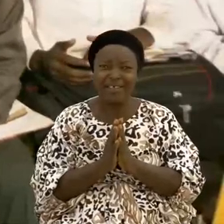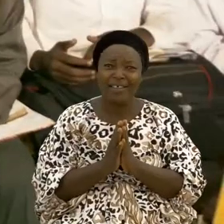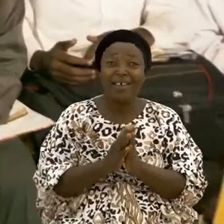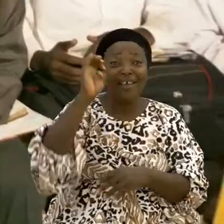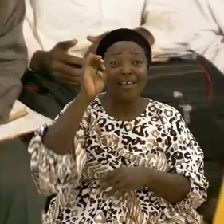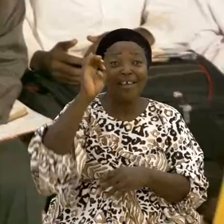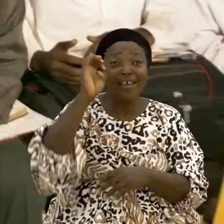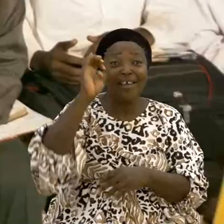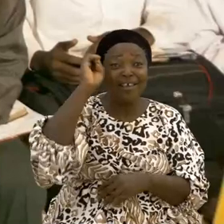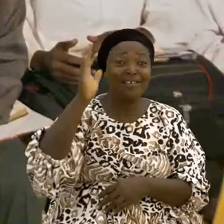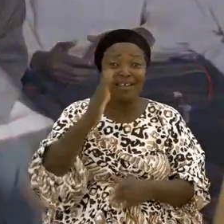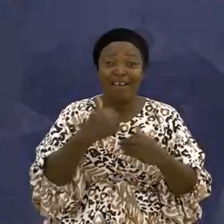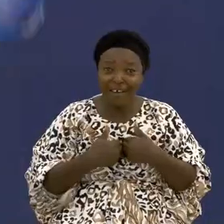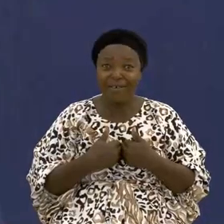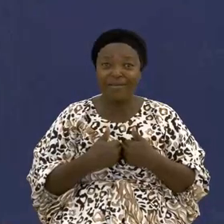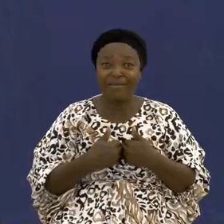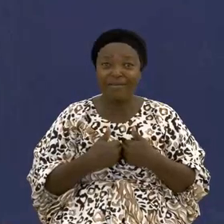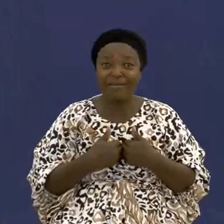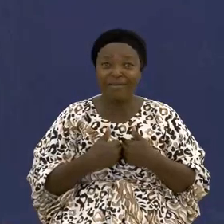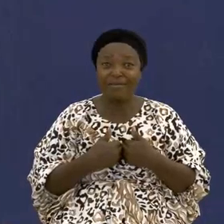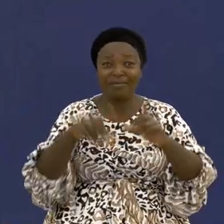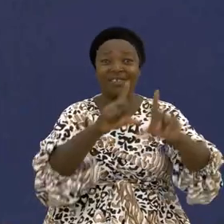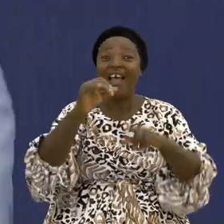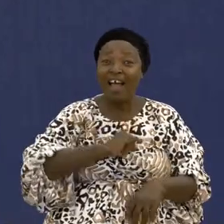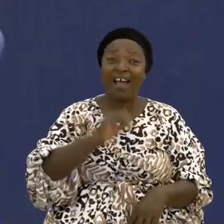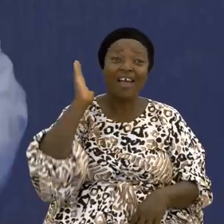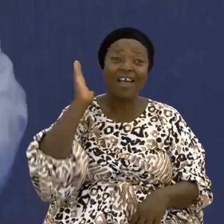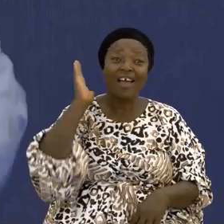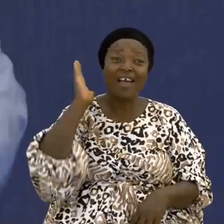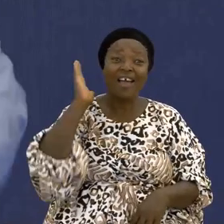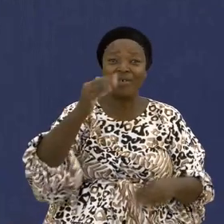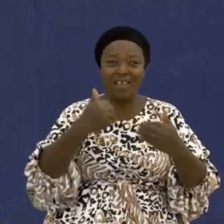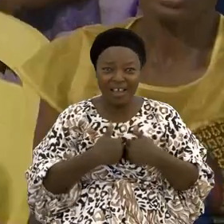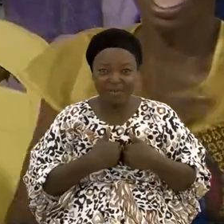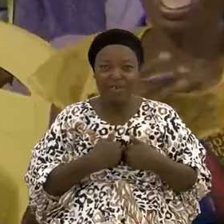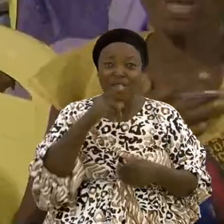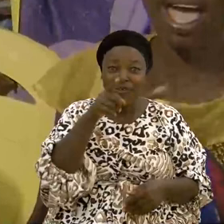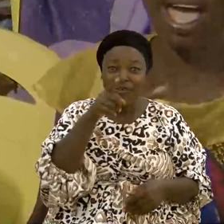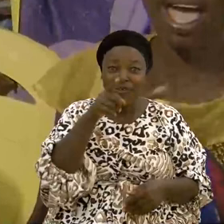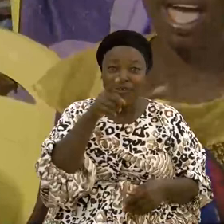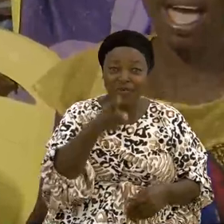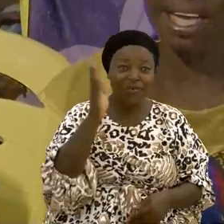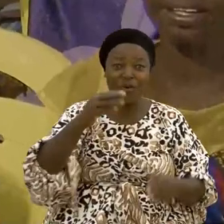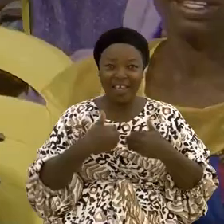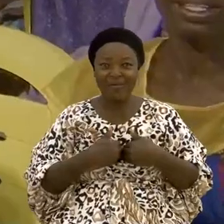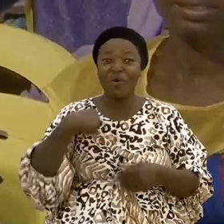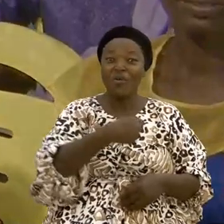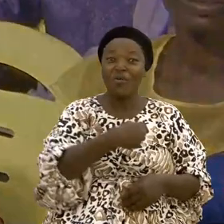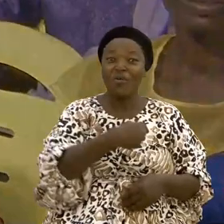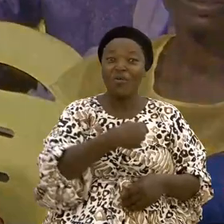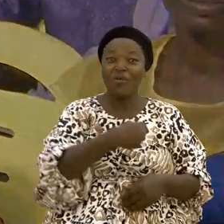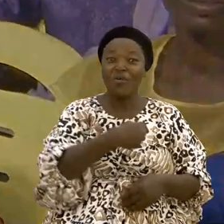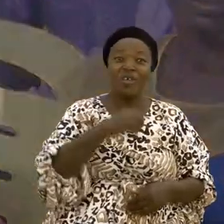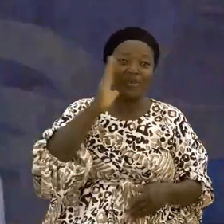He shall have. I will have. You will have. We will